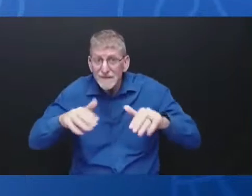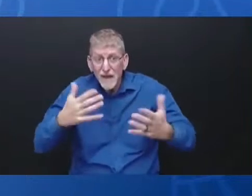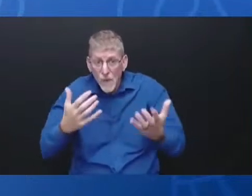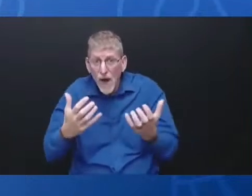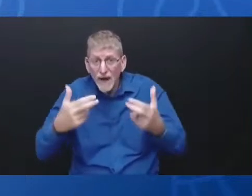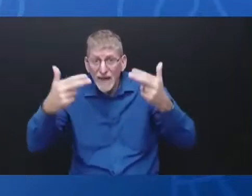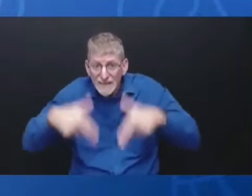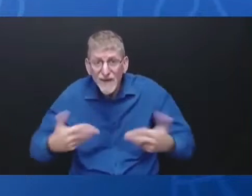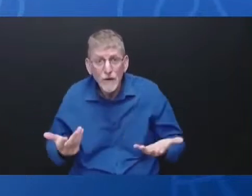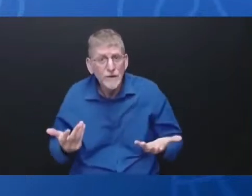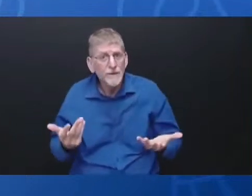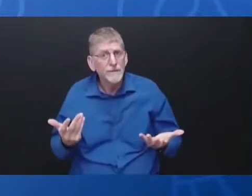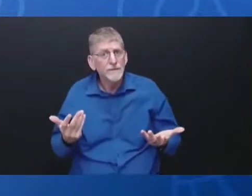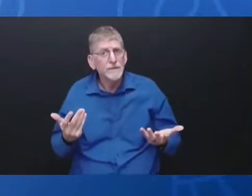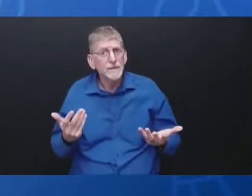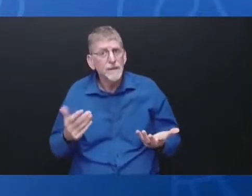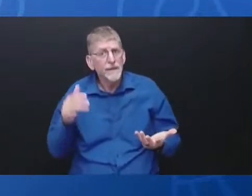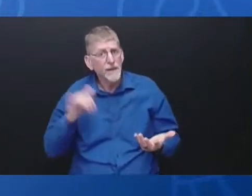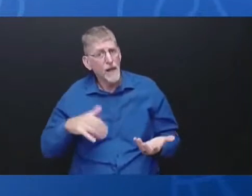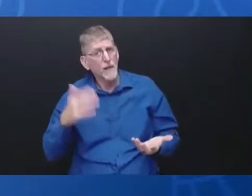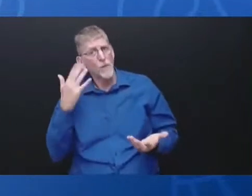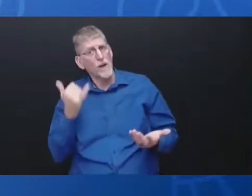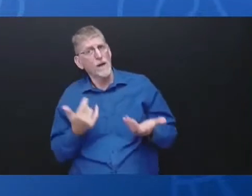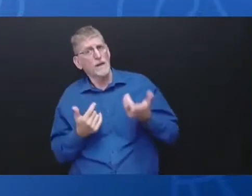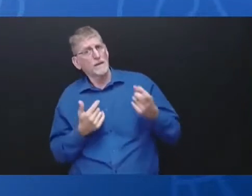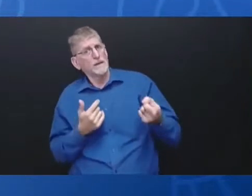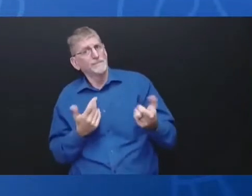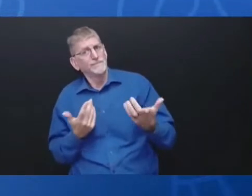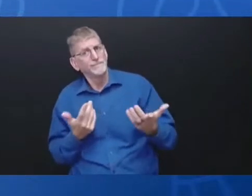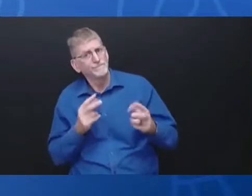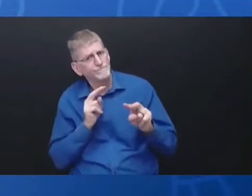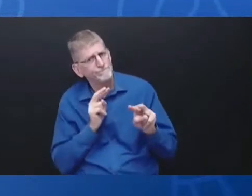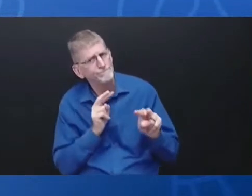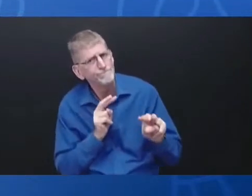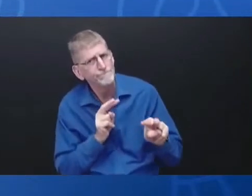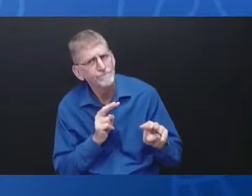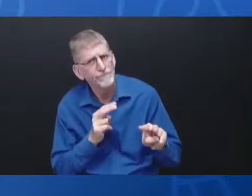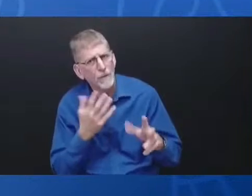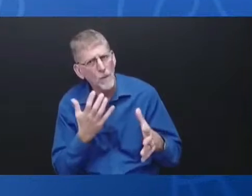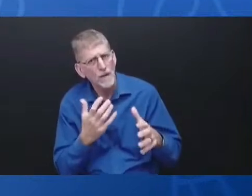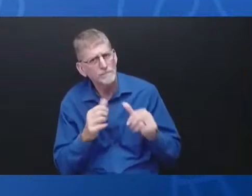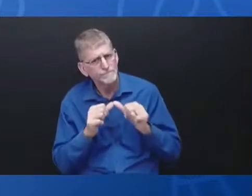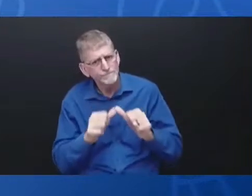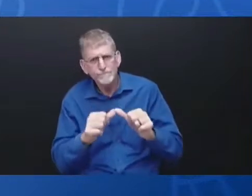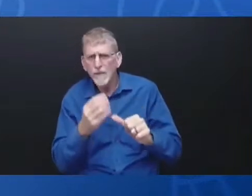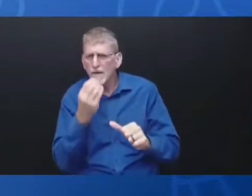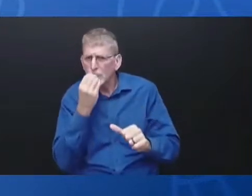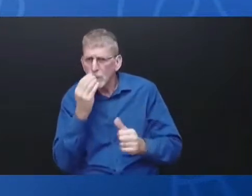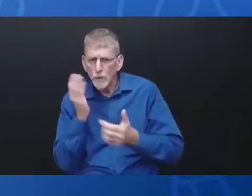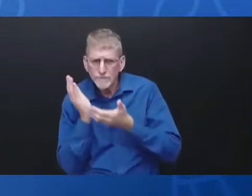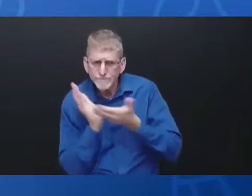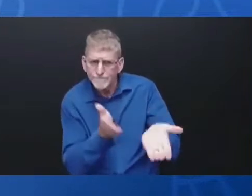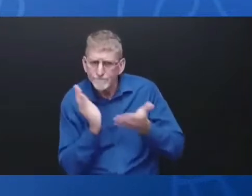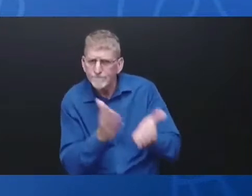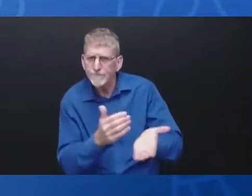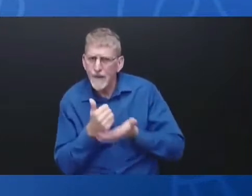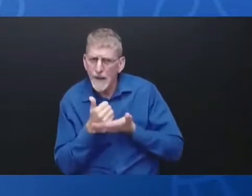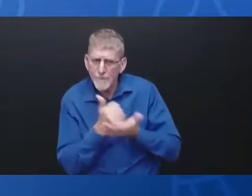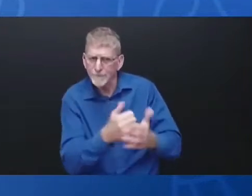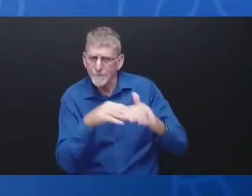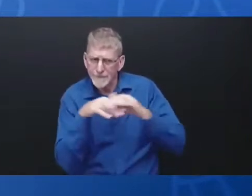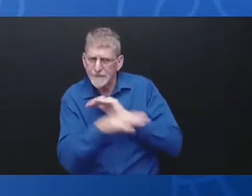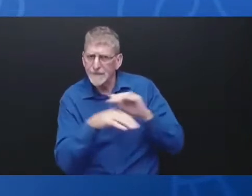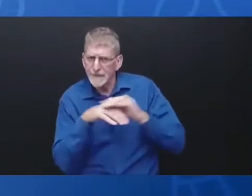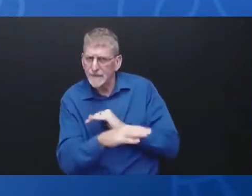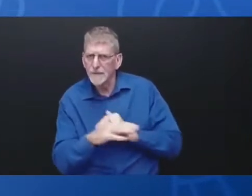sure that food and aid is moved into that region. The United States has led the way in that regard. We also